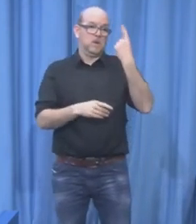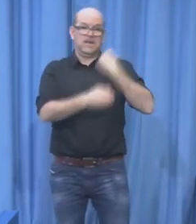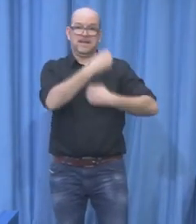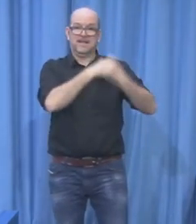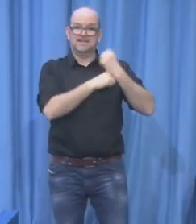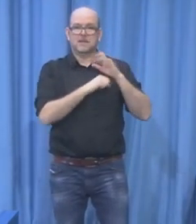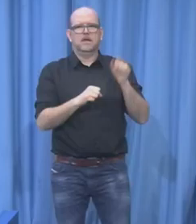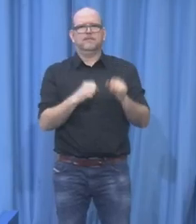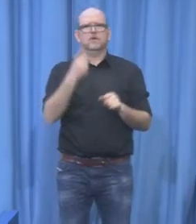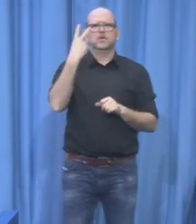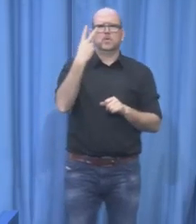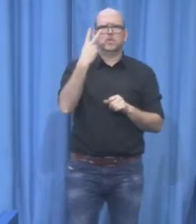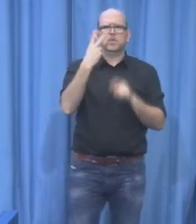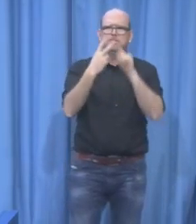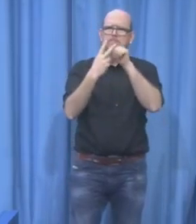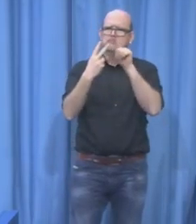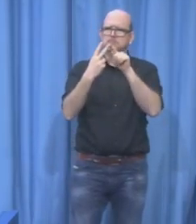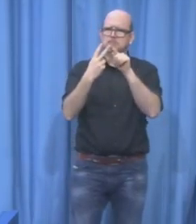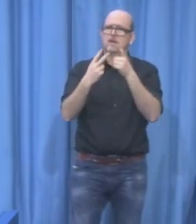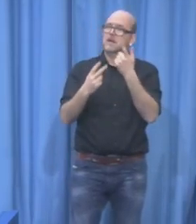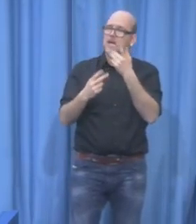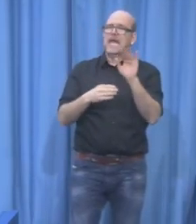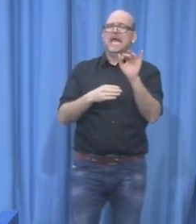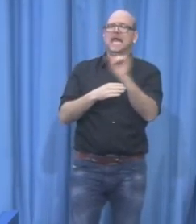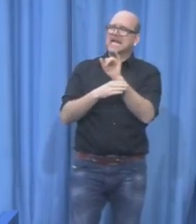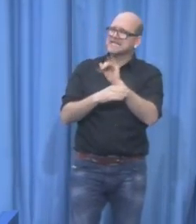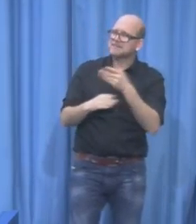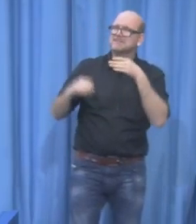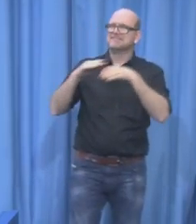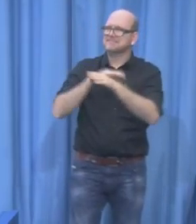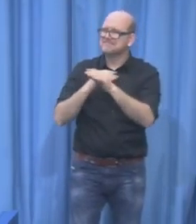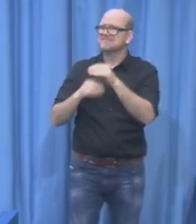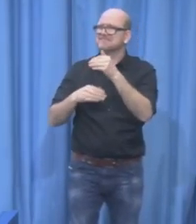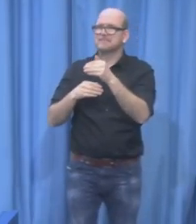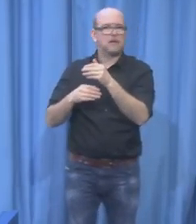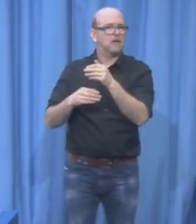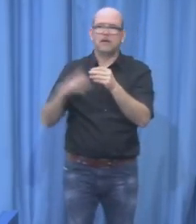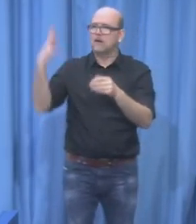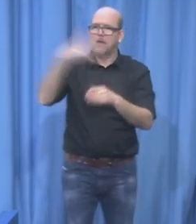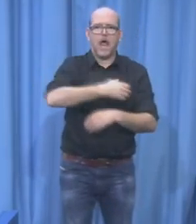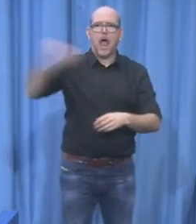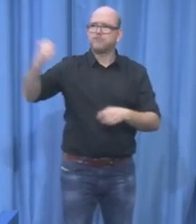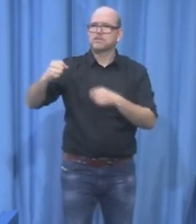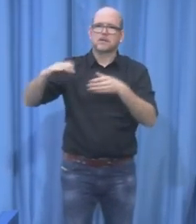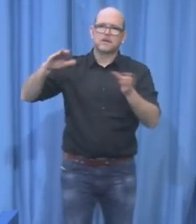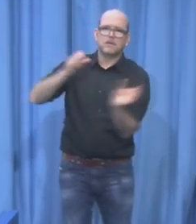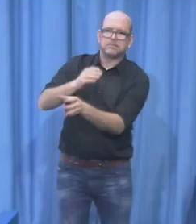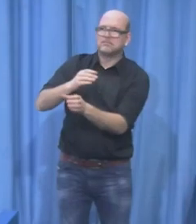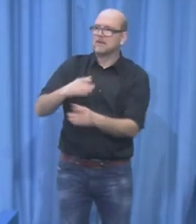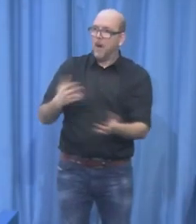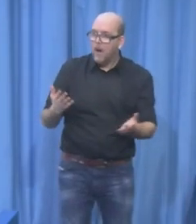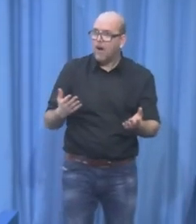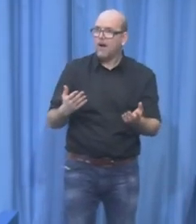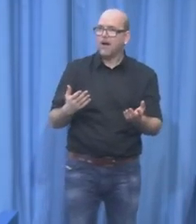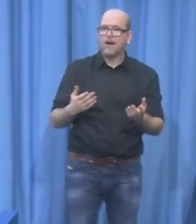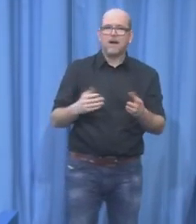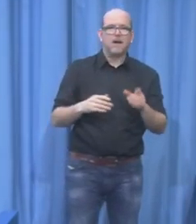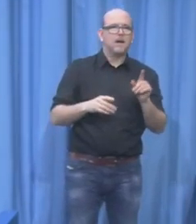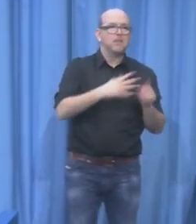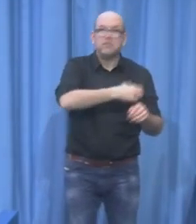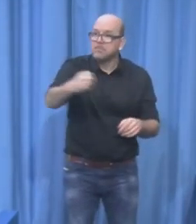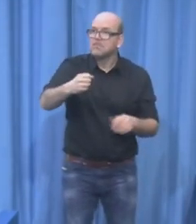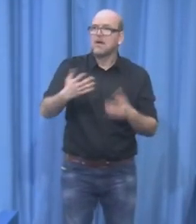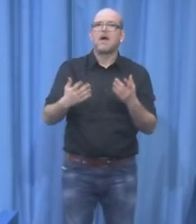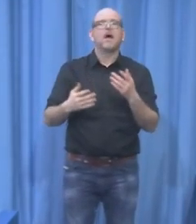Council. So that took the pressure off us having to find 10 jobs for people. The confidence that people gained is immeasurable, and I'm going to